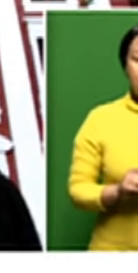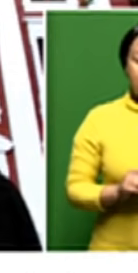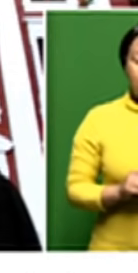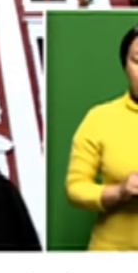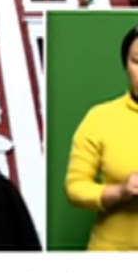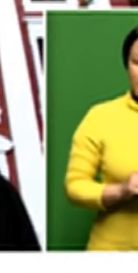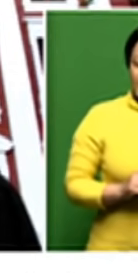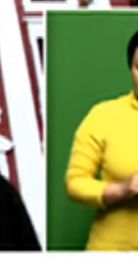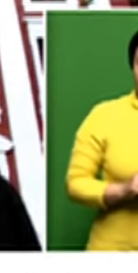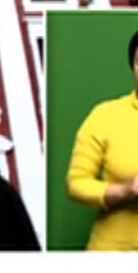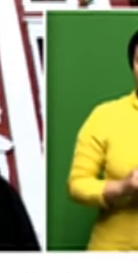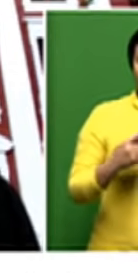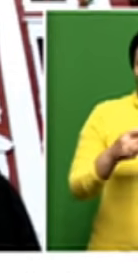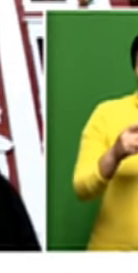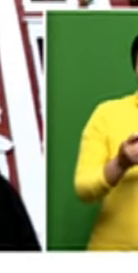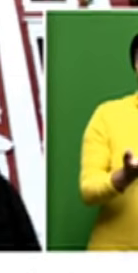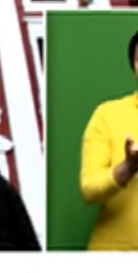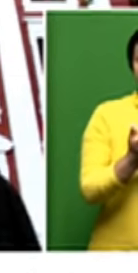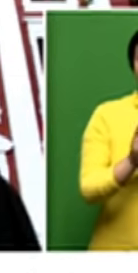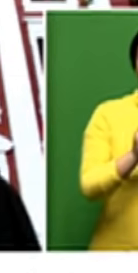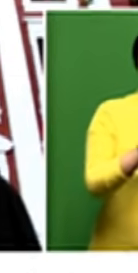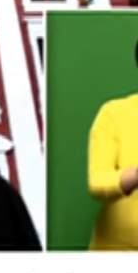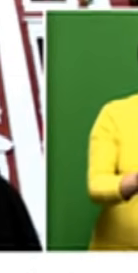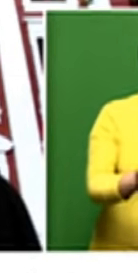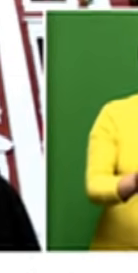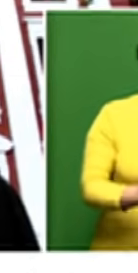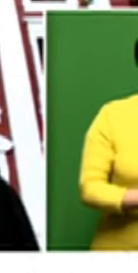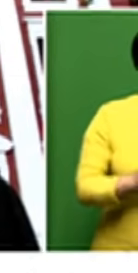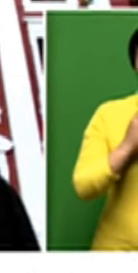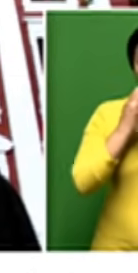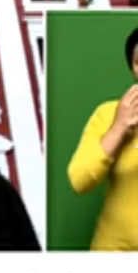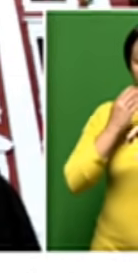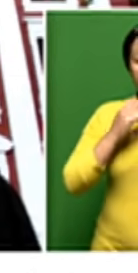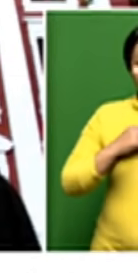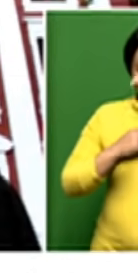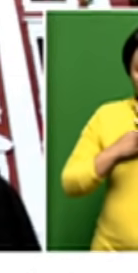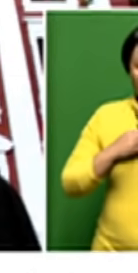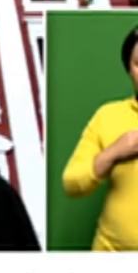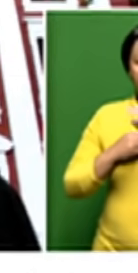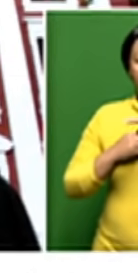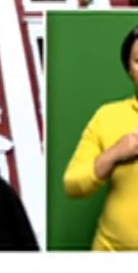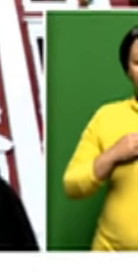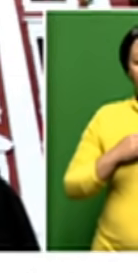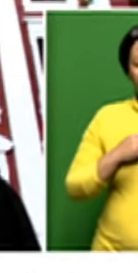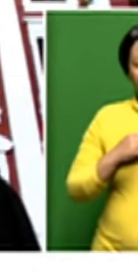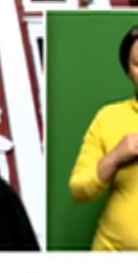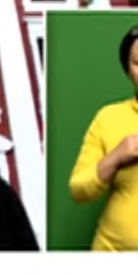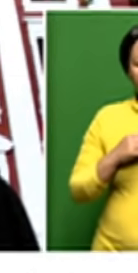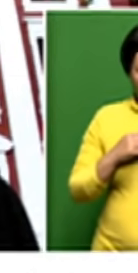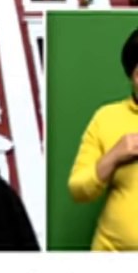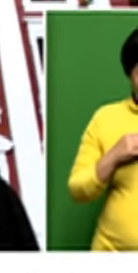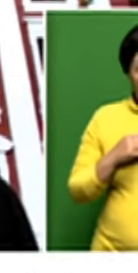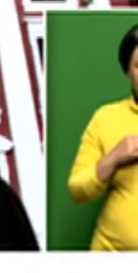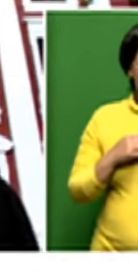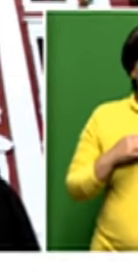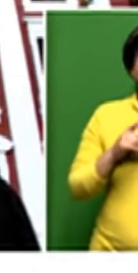he went to Maponya Mall. And together with 4 officers, they were expected to protect Maponya